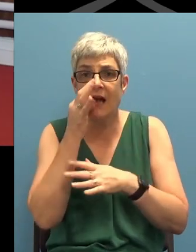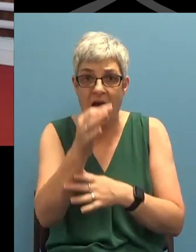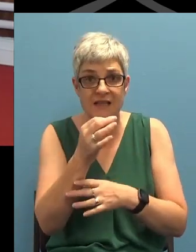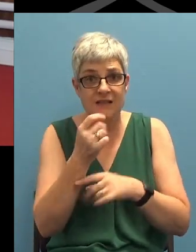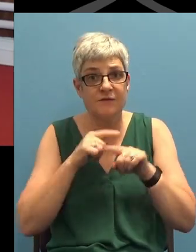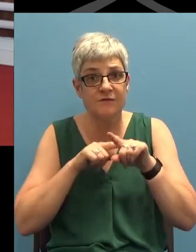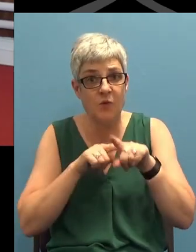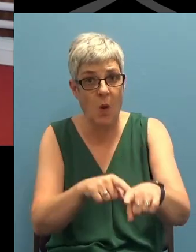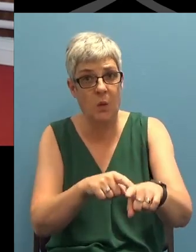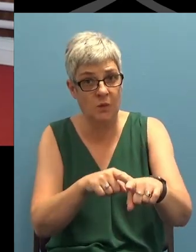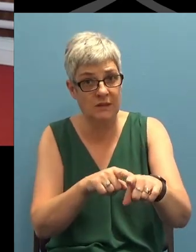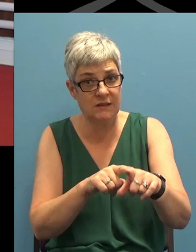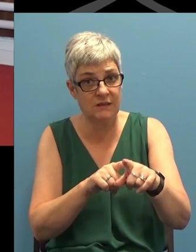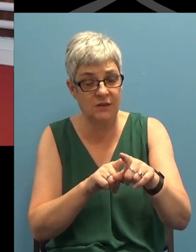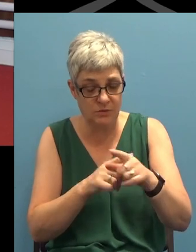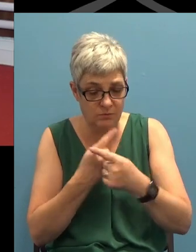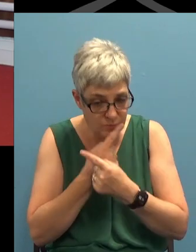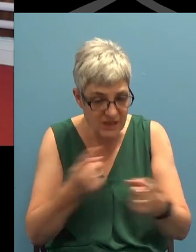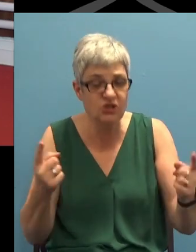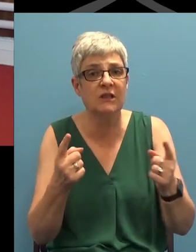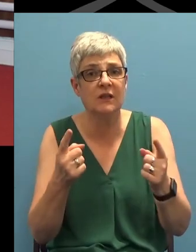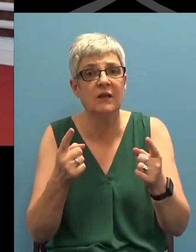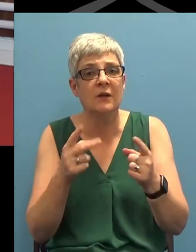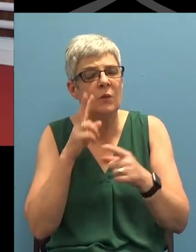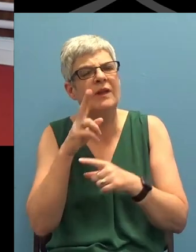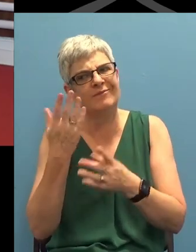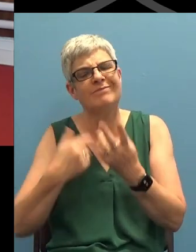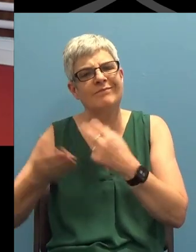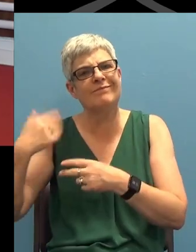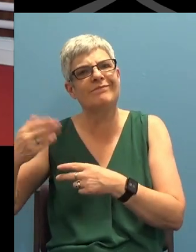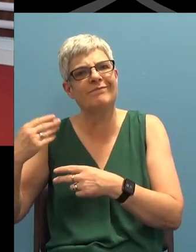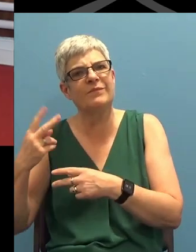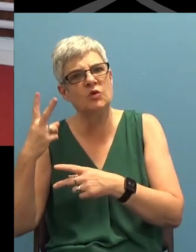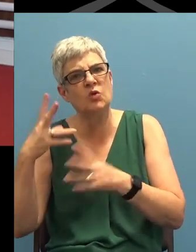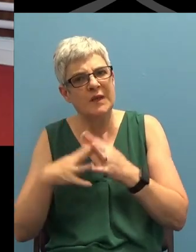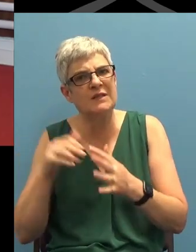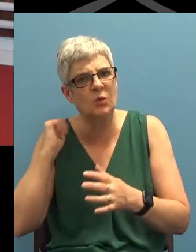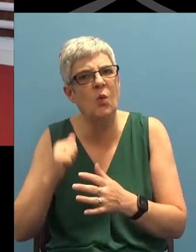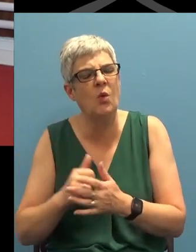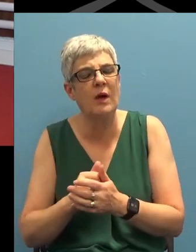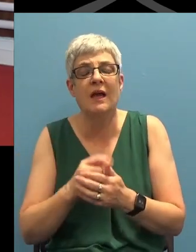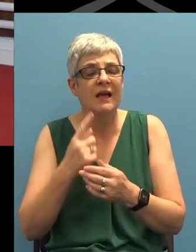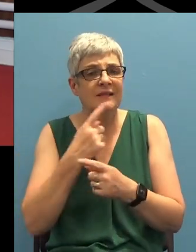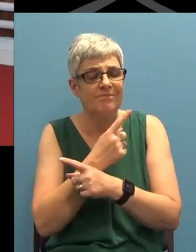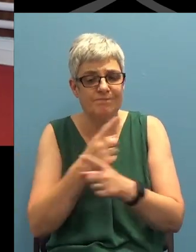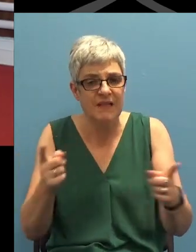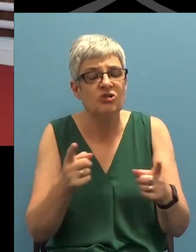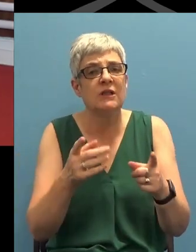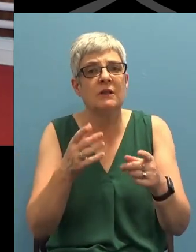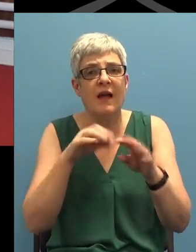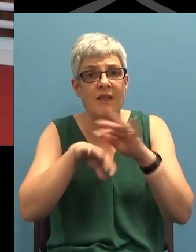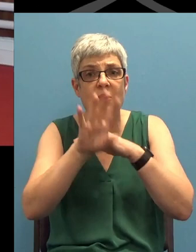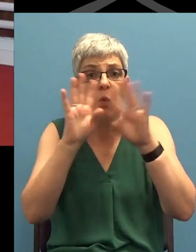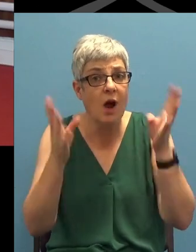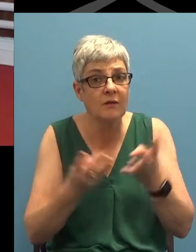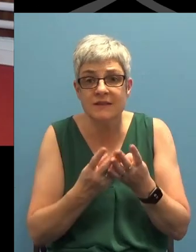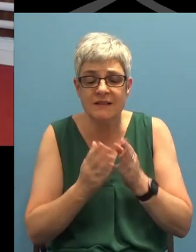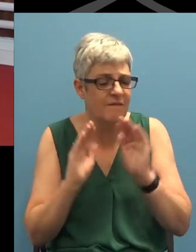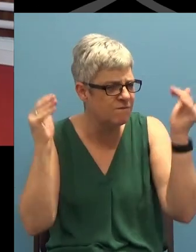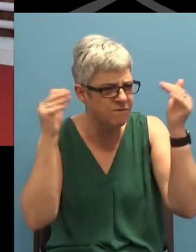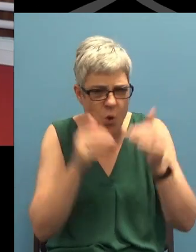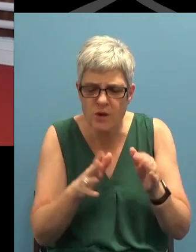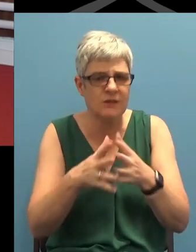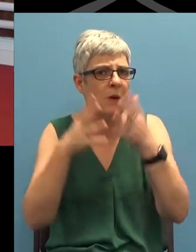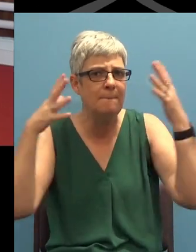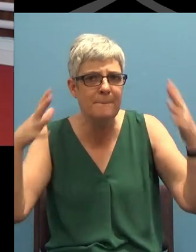to take his mission, and we looked at that a couple of weeks ago, to take his mission into the world, he did not focus on being able to have big meetings